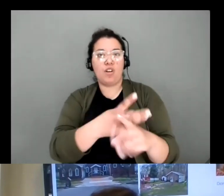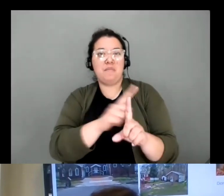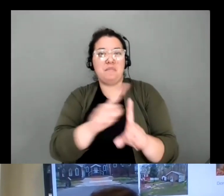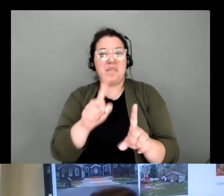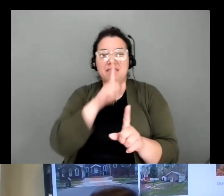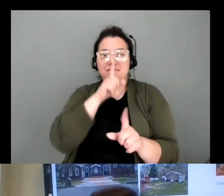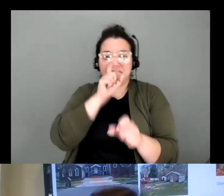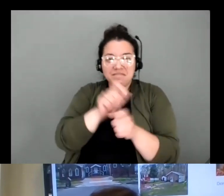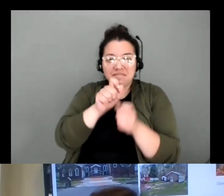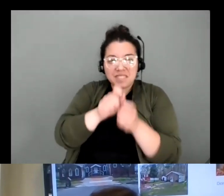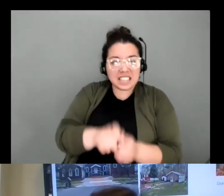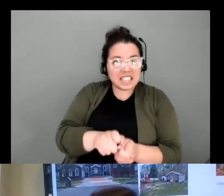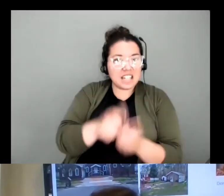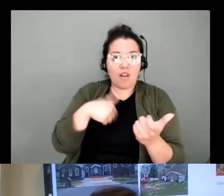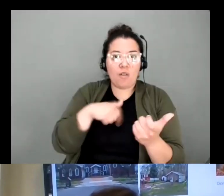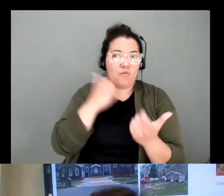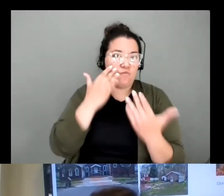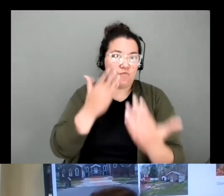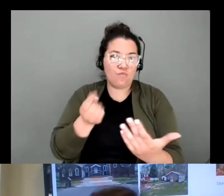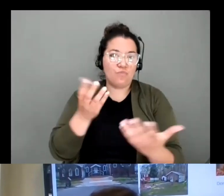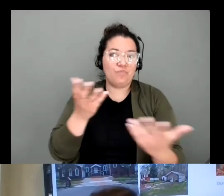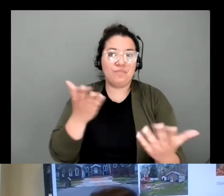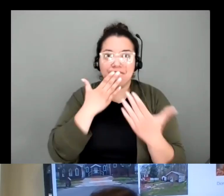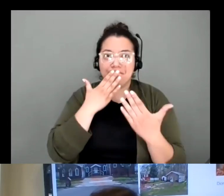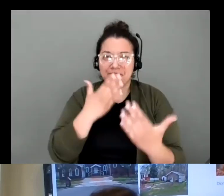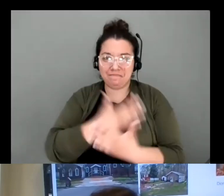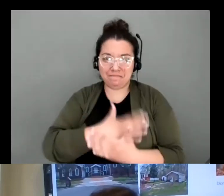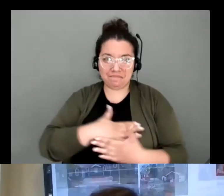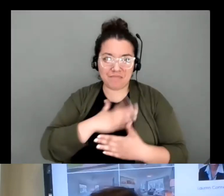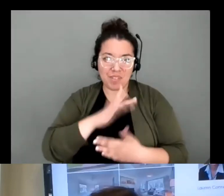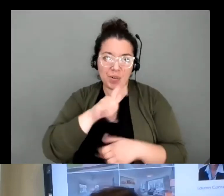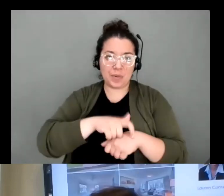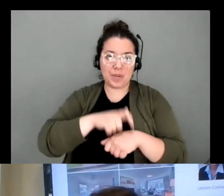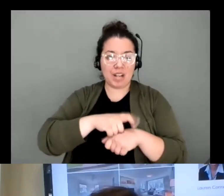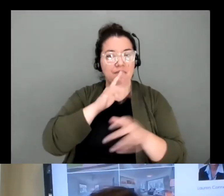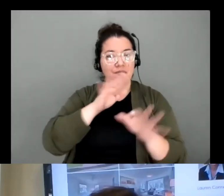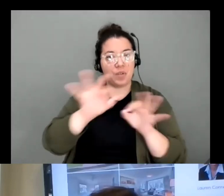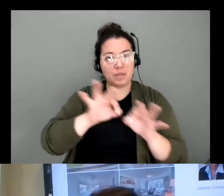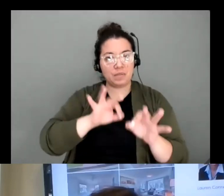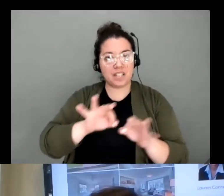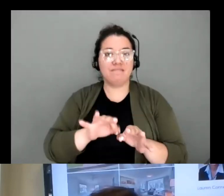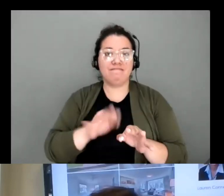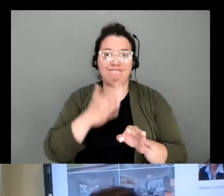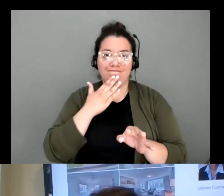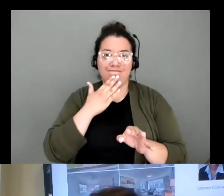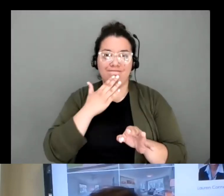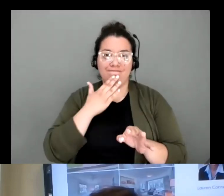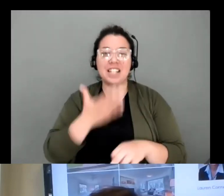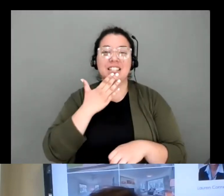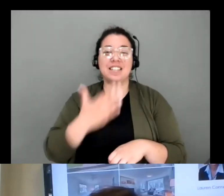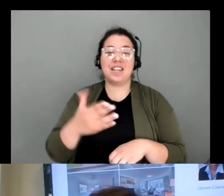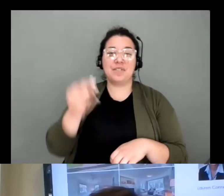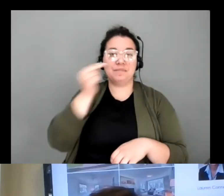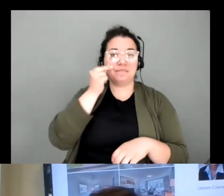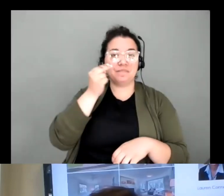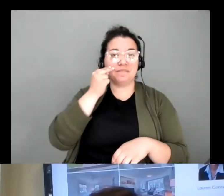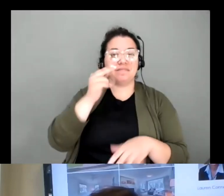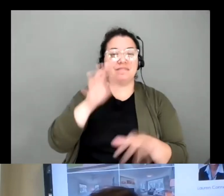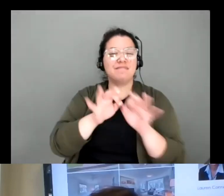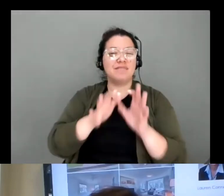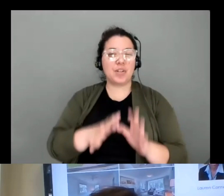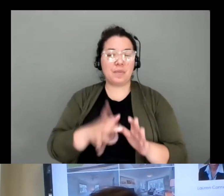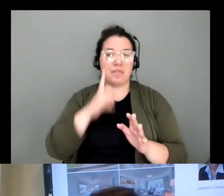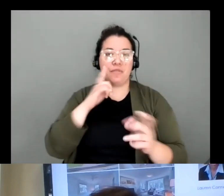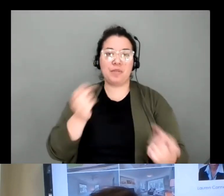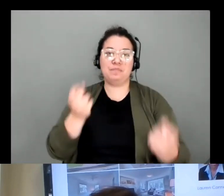the business. So I appreciate their taking the time to explain to us. Thank Ms. Nicolette Velasquez for her sign